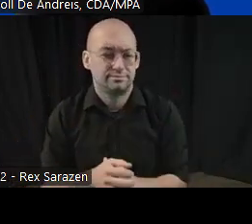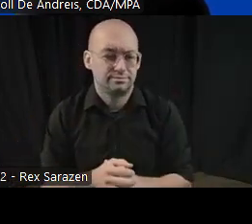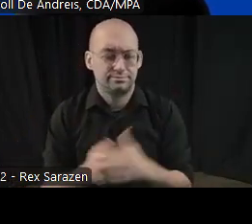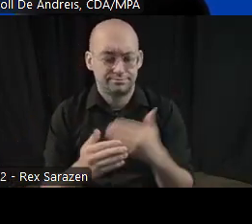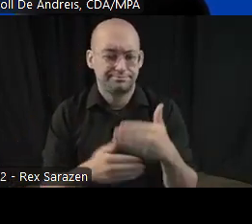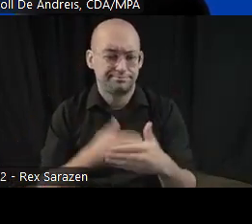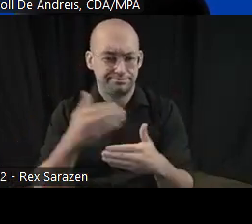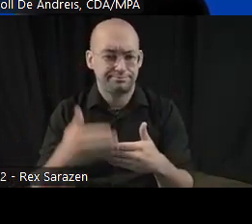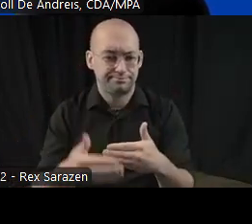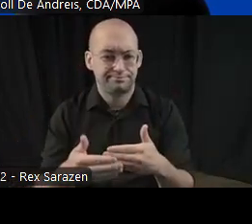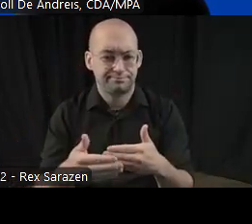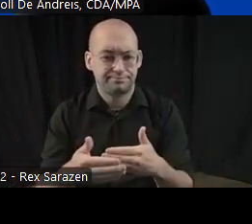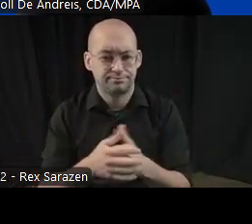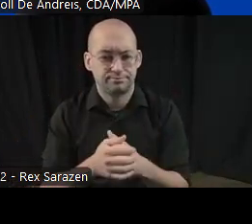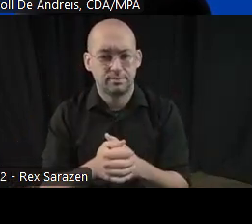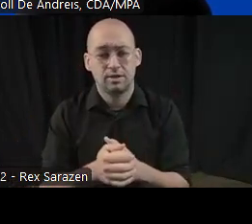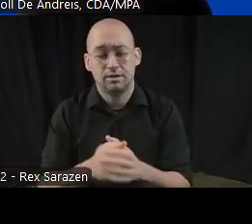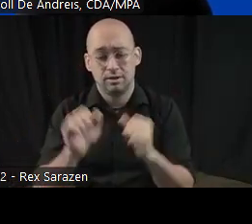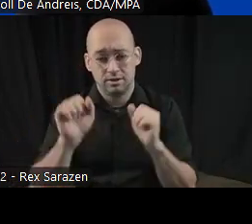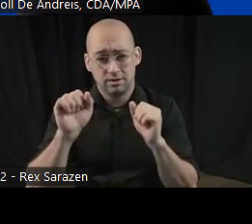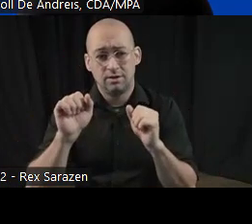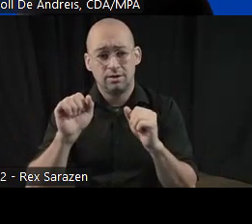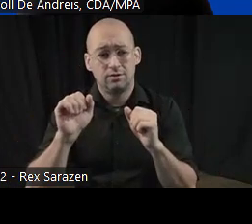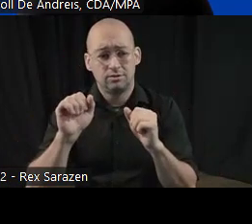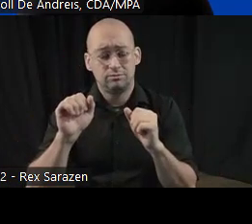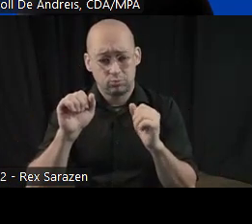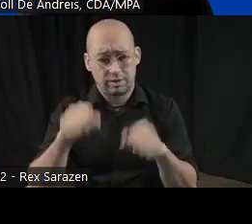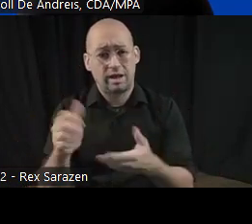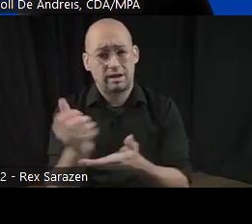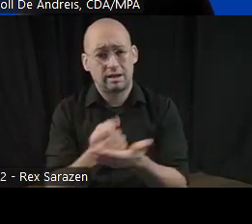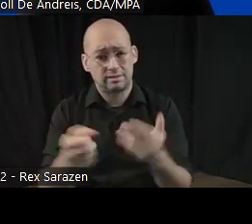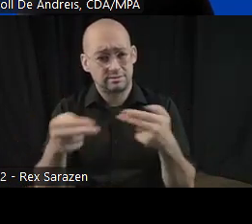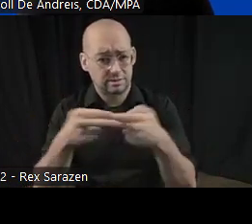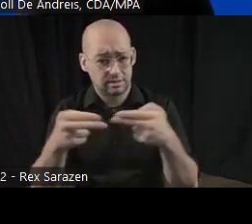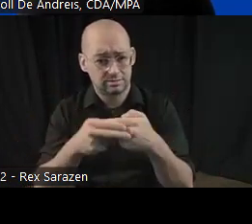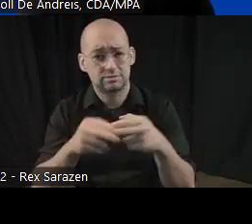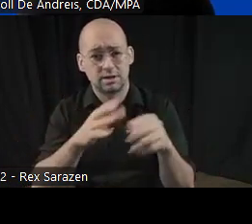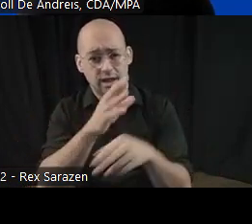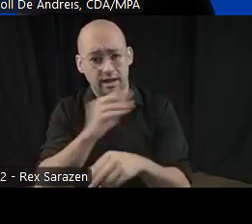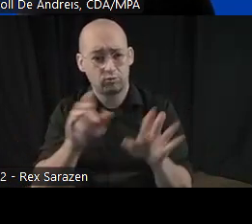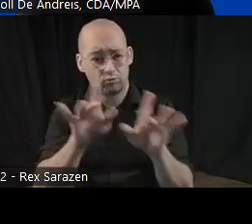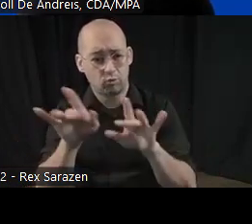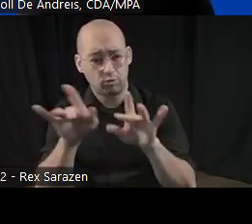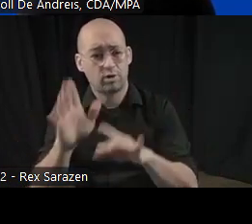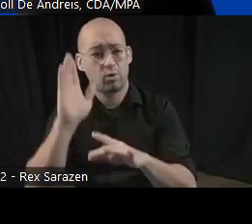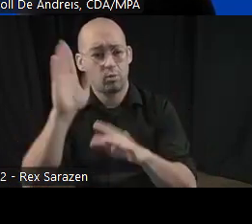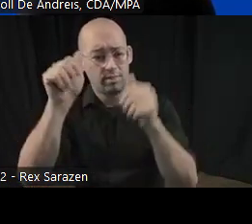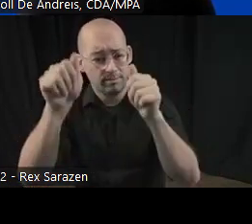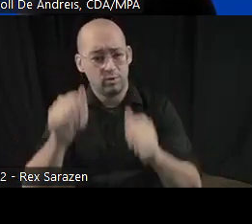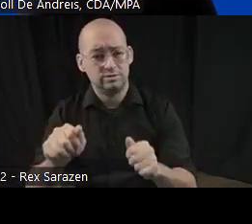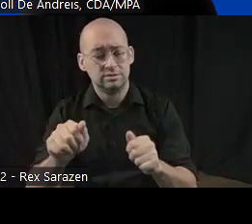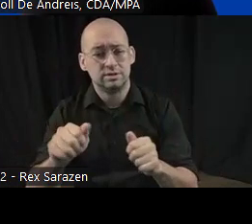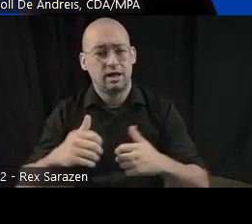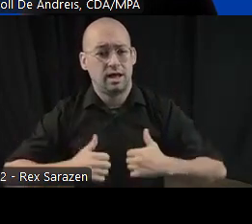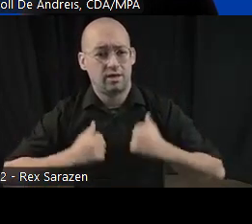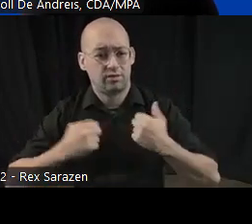Meeting slides and recording will be posted to the CalHHS, or California Health and Human Services